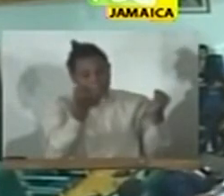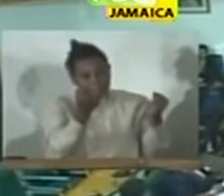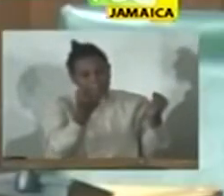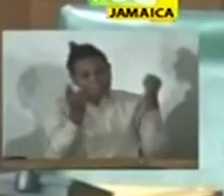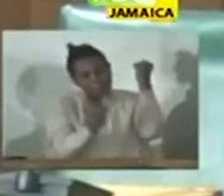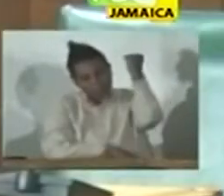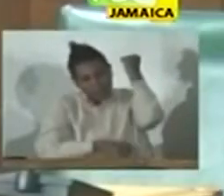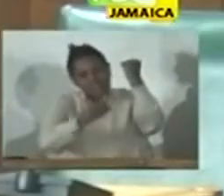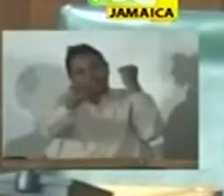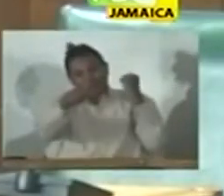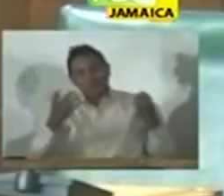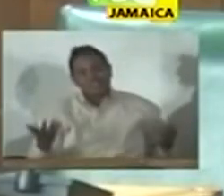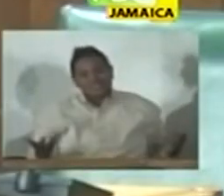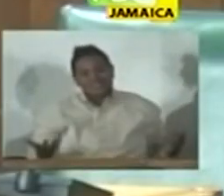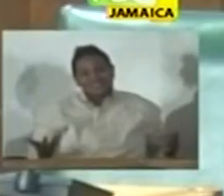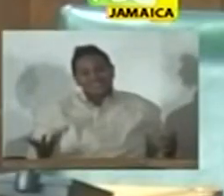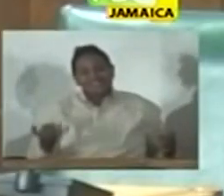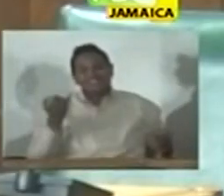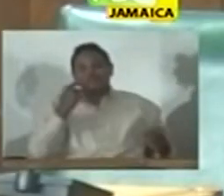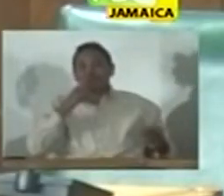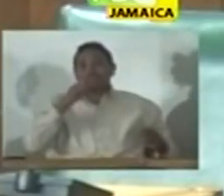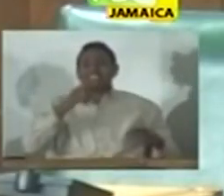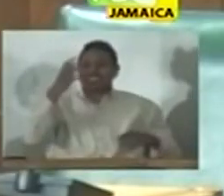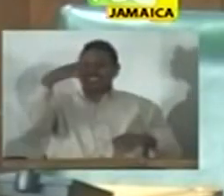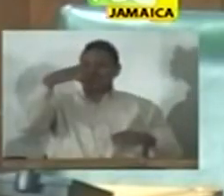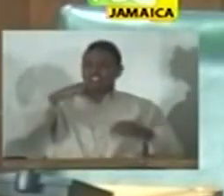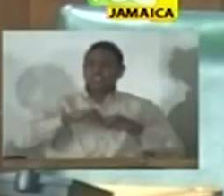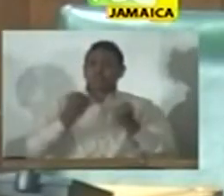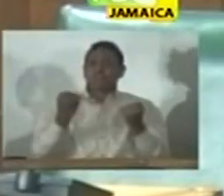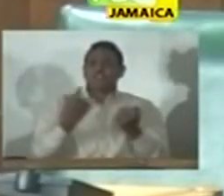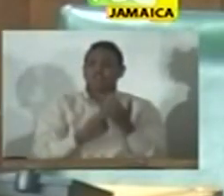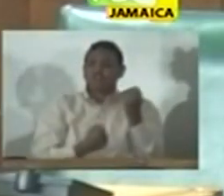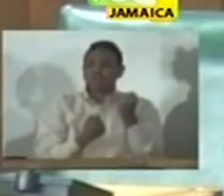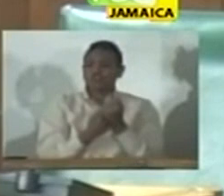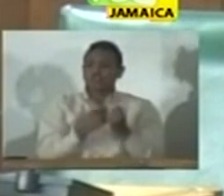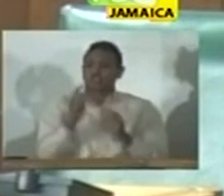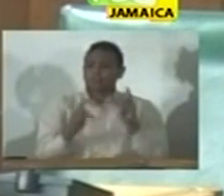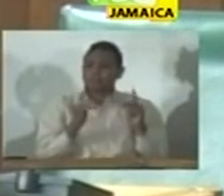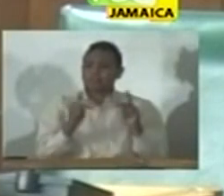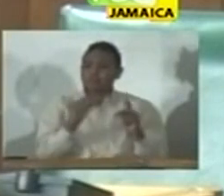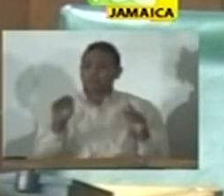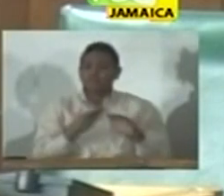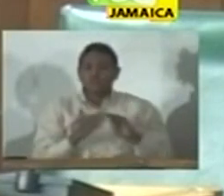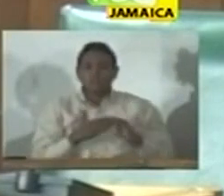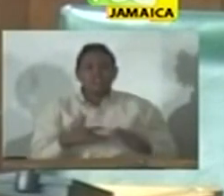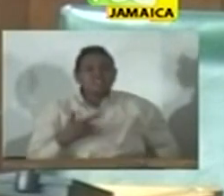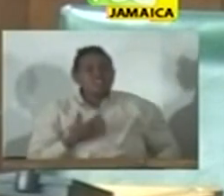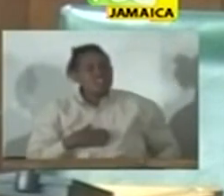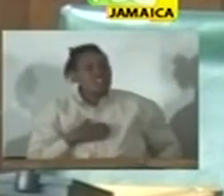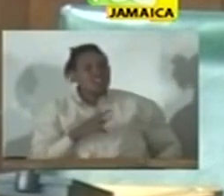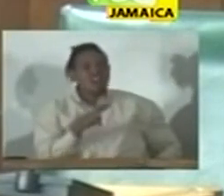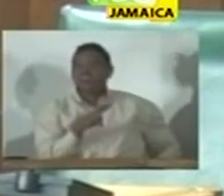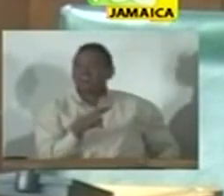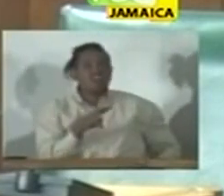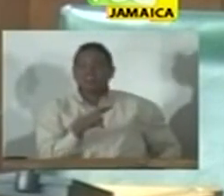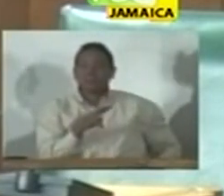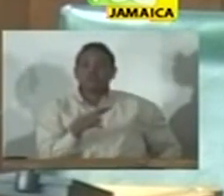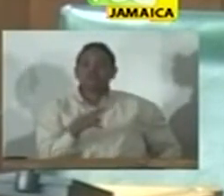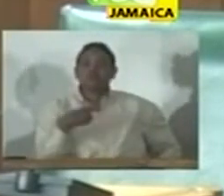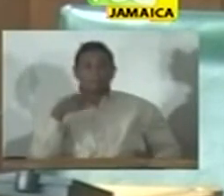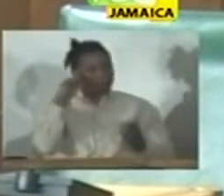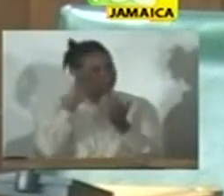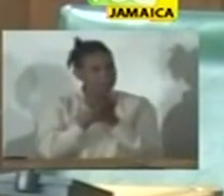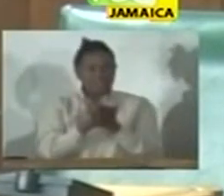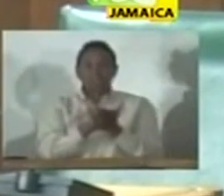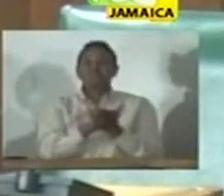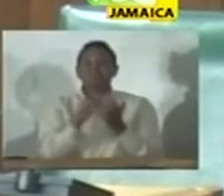It is a serious breach of trust to the people of Jamaica. And I will leave that again, Mr. President.